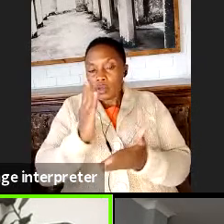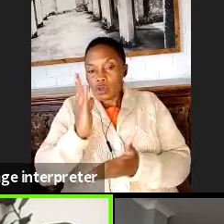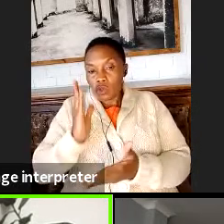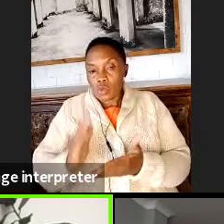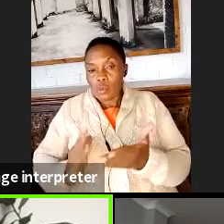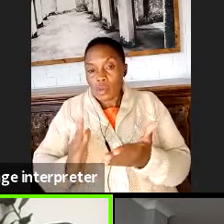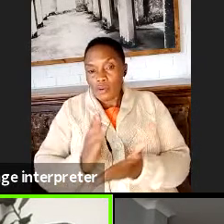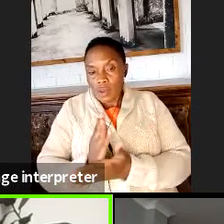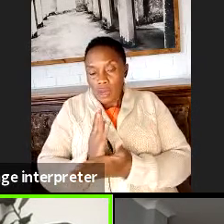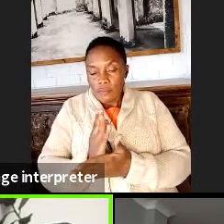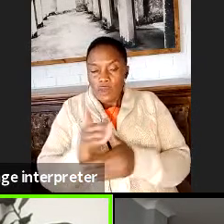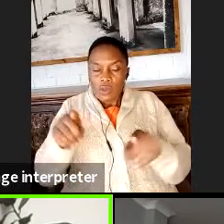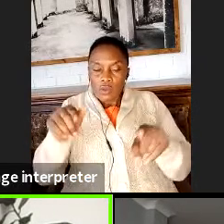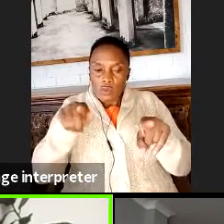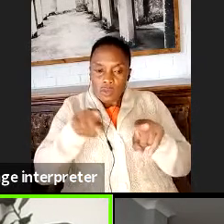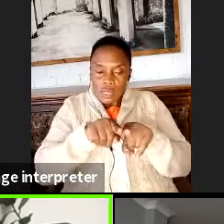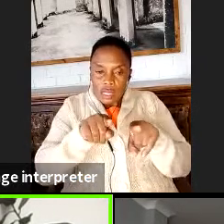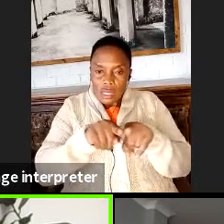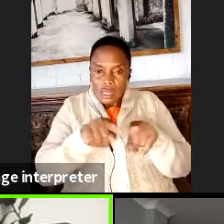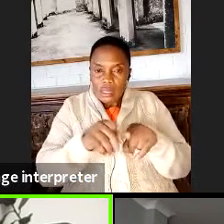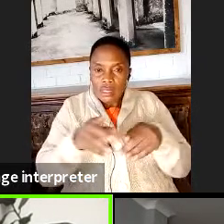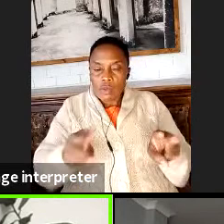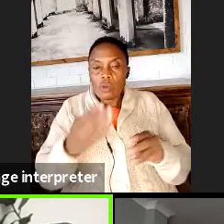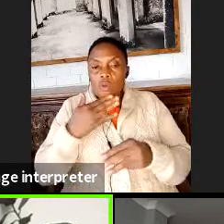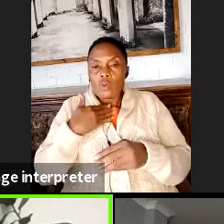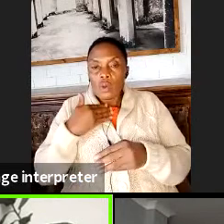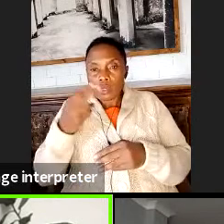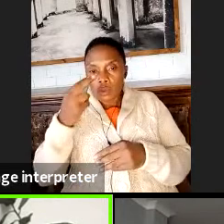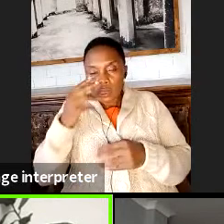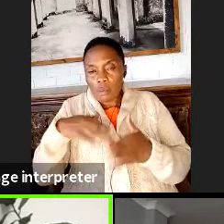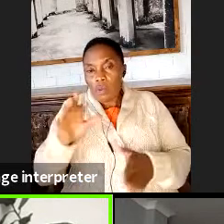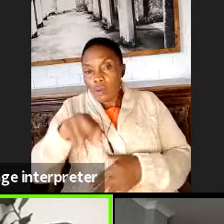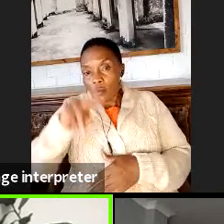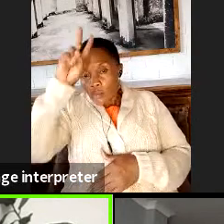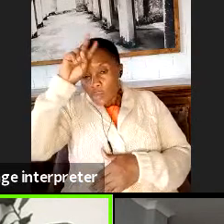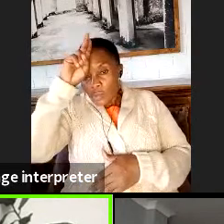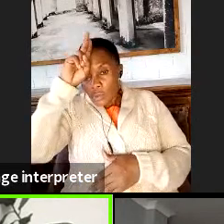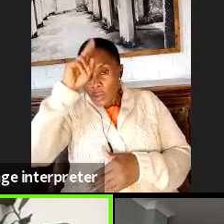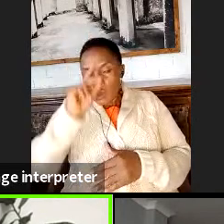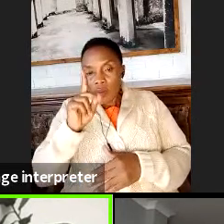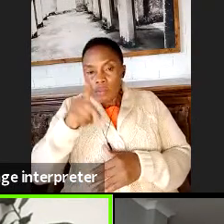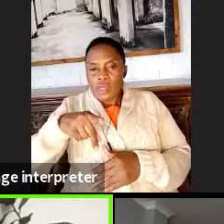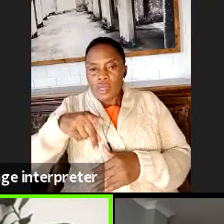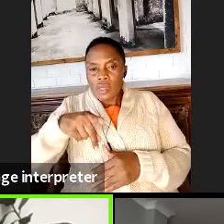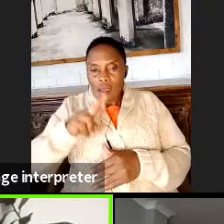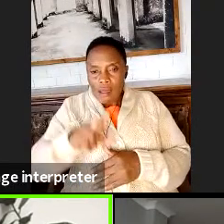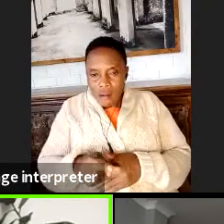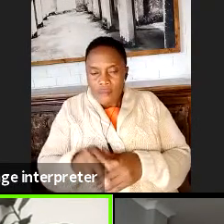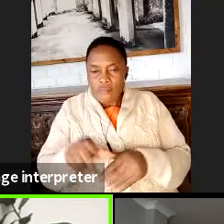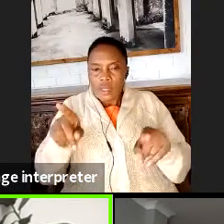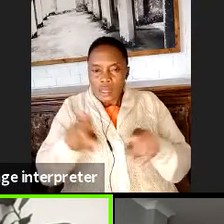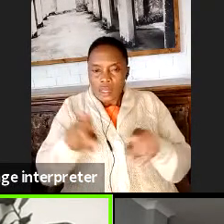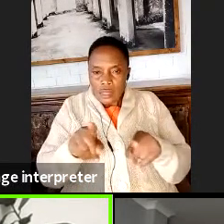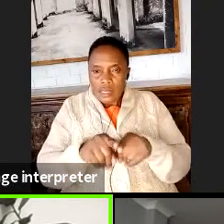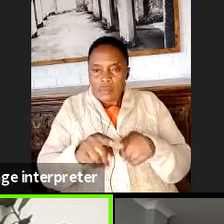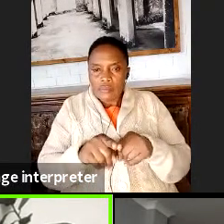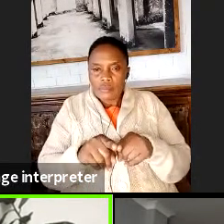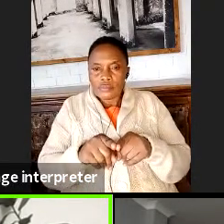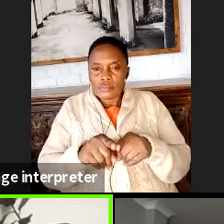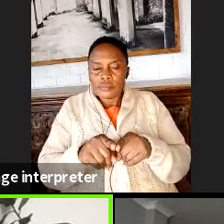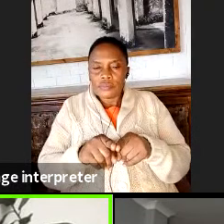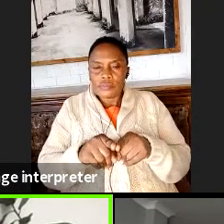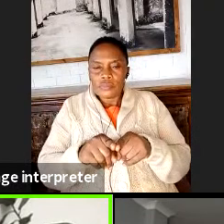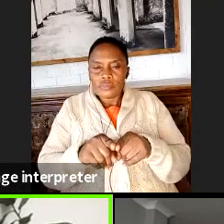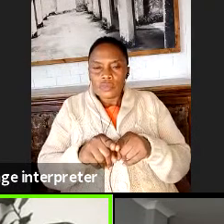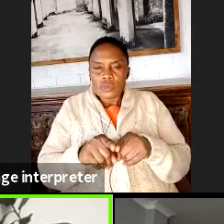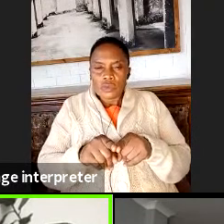this context, we really need to see more grassroots voices at the UPR. And that is exactly what our distinguished panelists have been